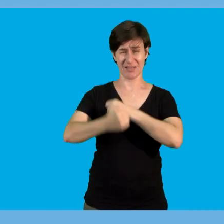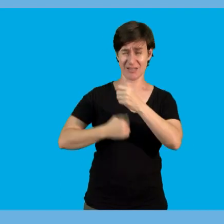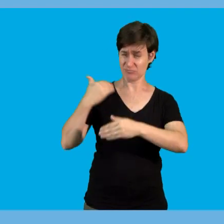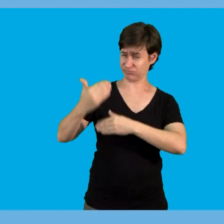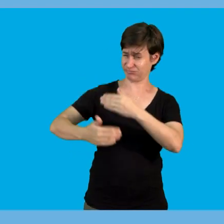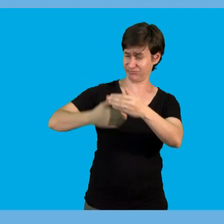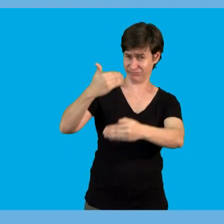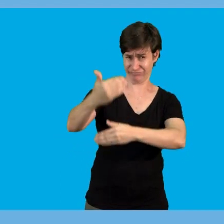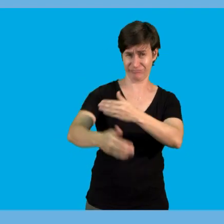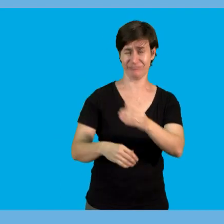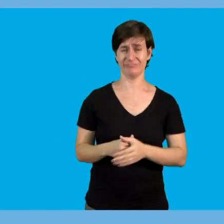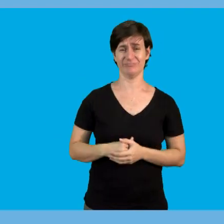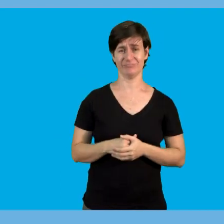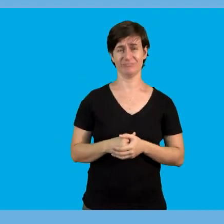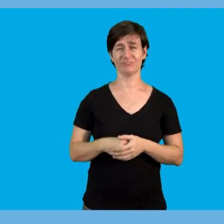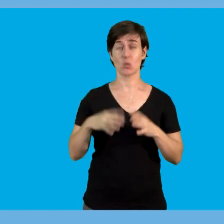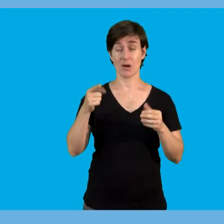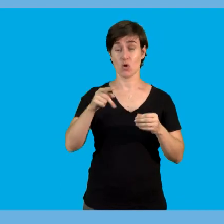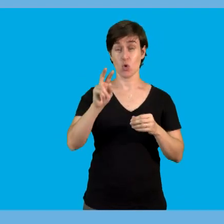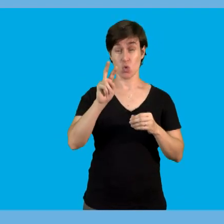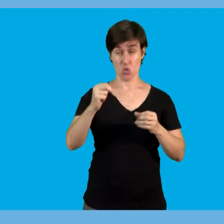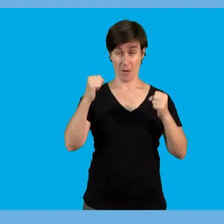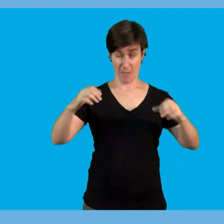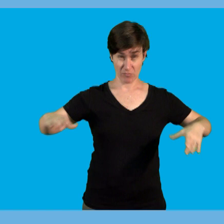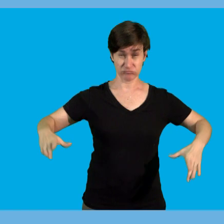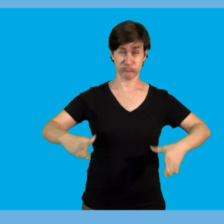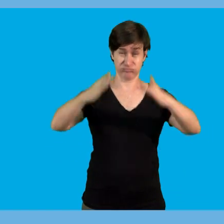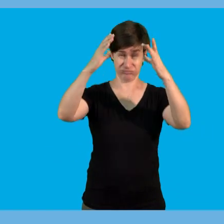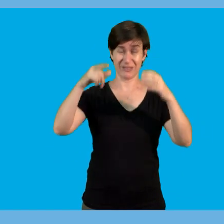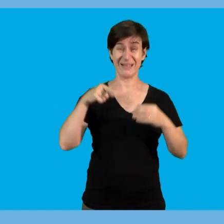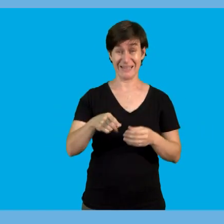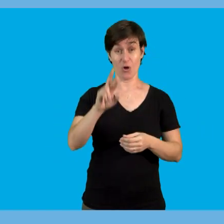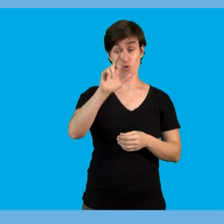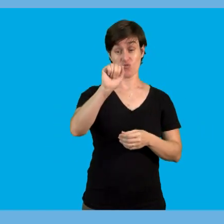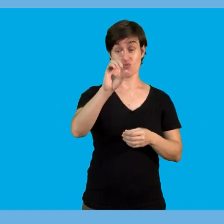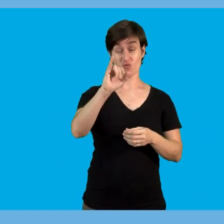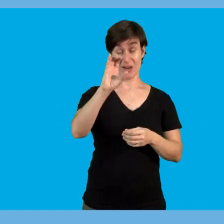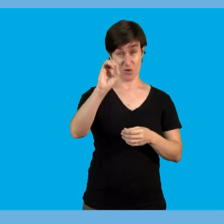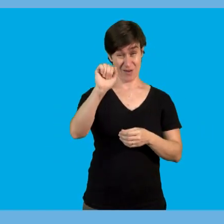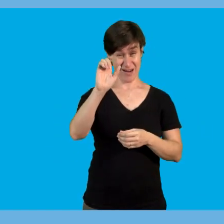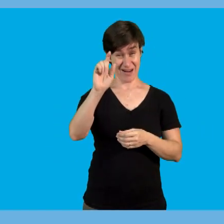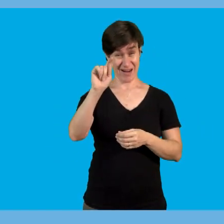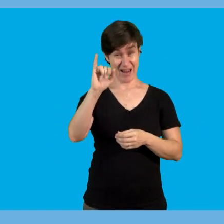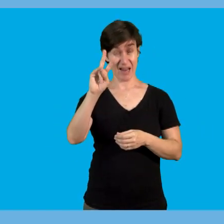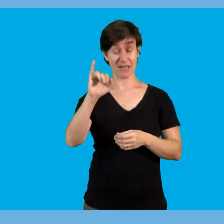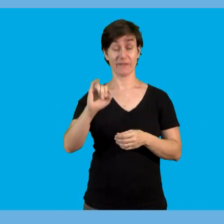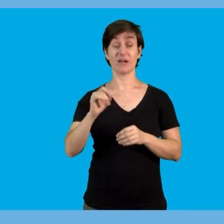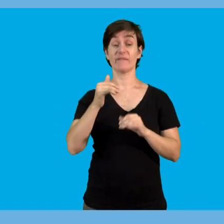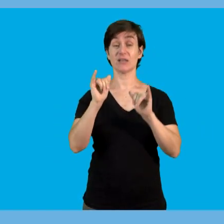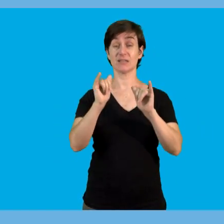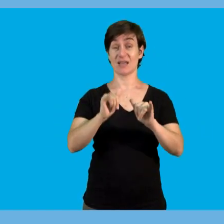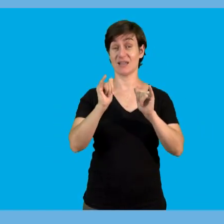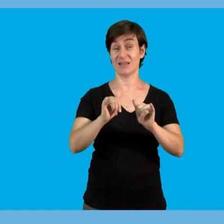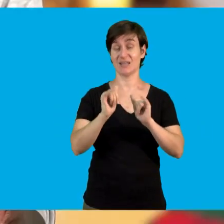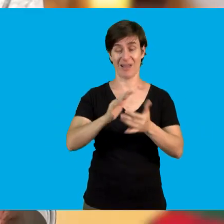So whatever material that is being produced by these power plants, it is radioactive, and if it remains